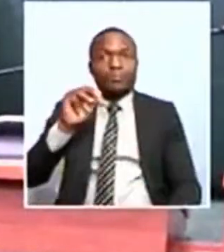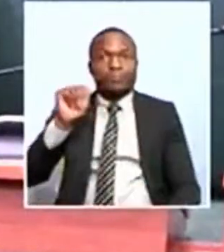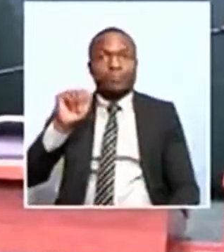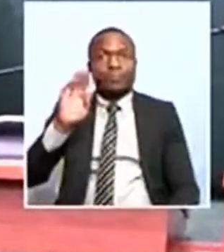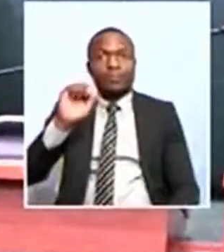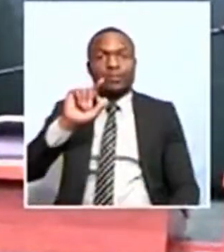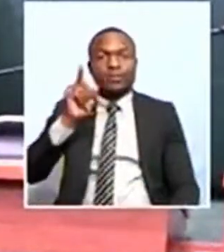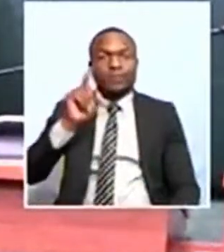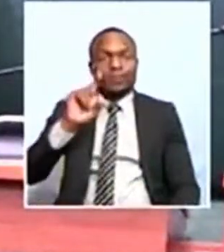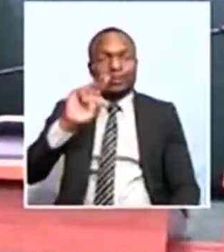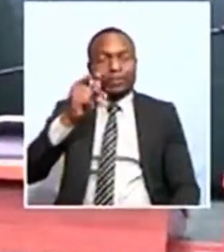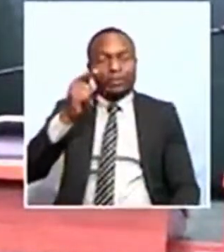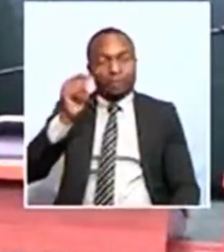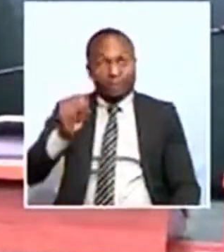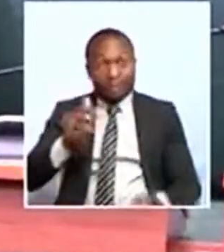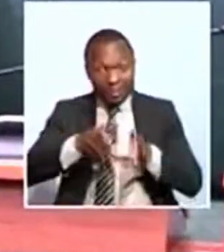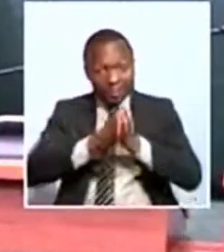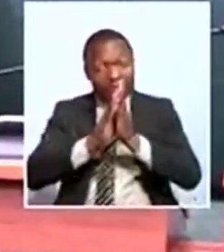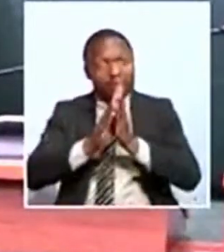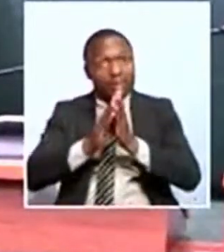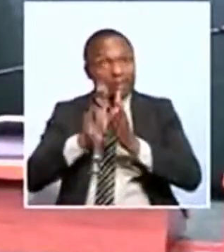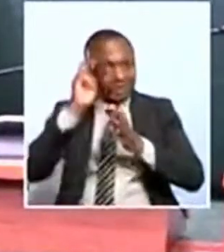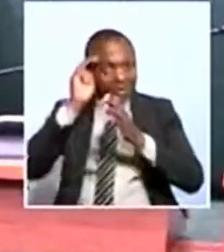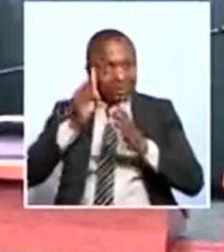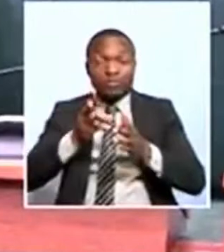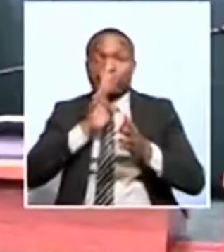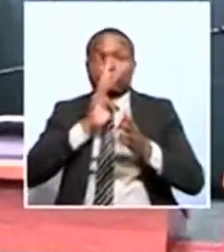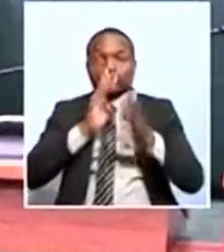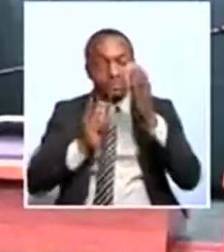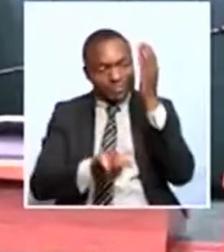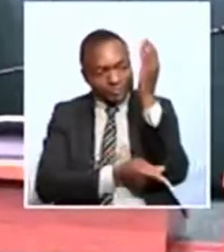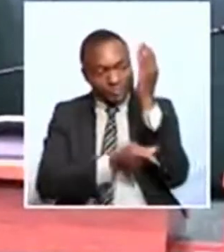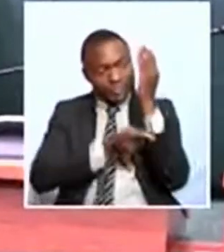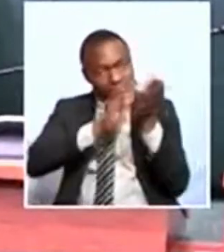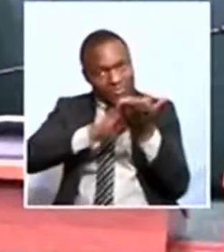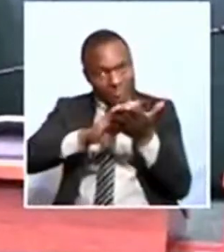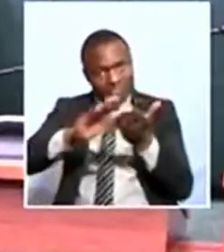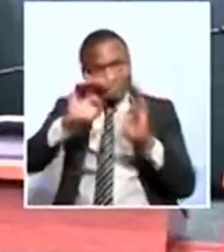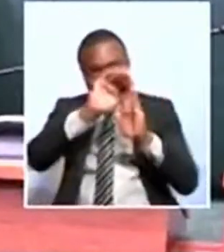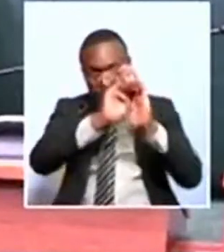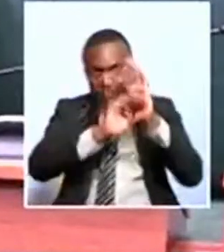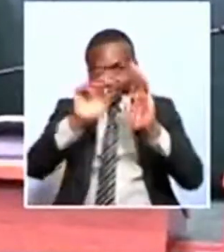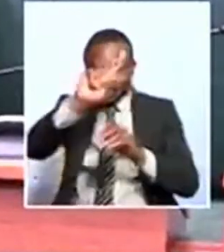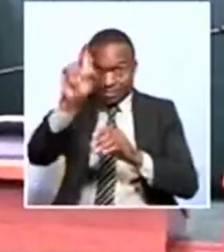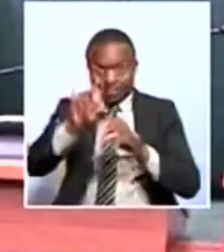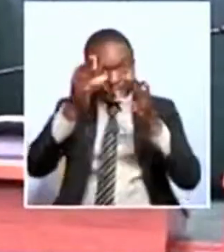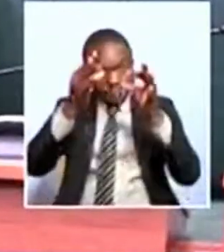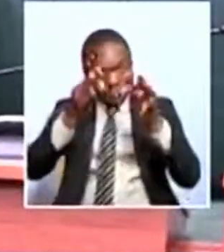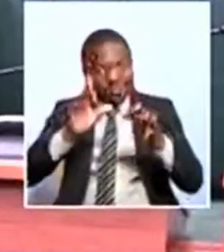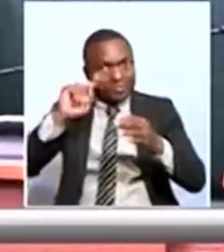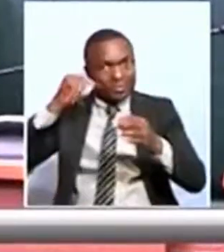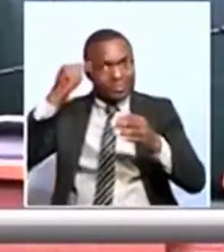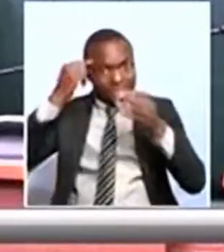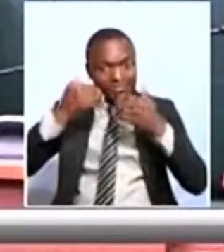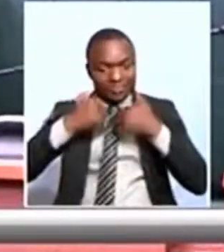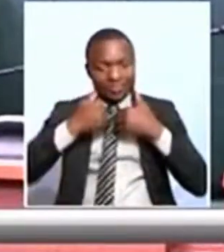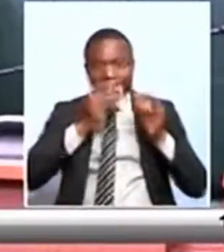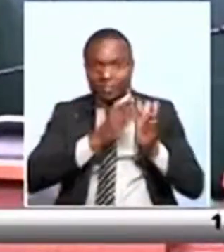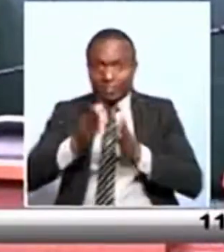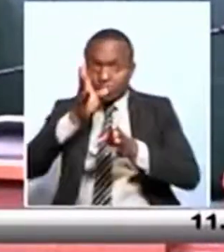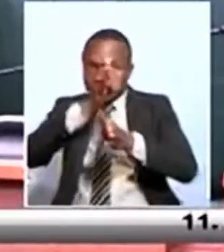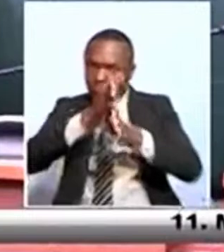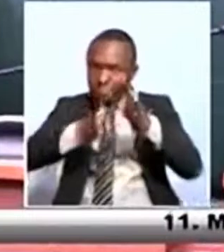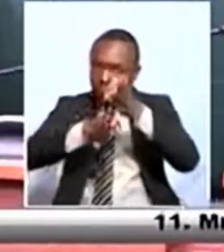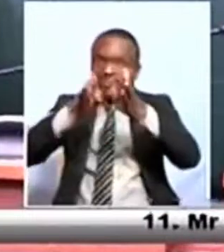asked the Minister of Water Development and Sanitation the following question: whether the government has any plans to